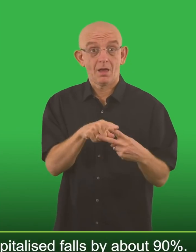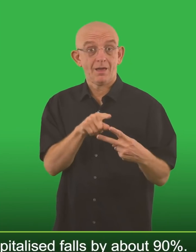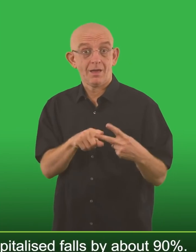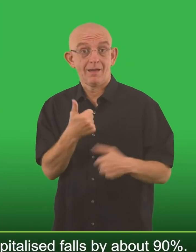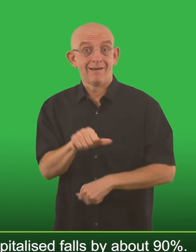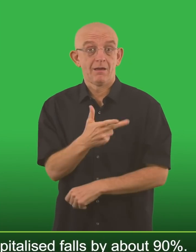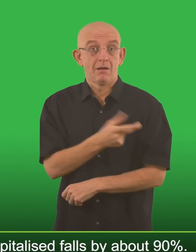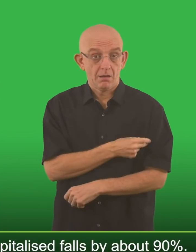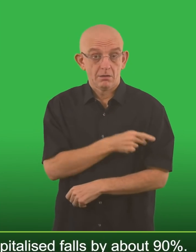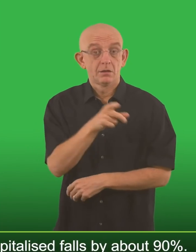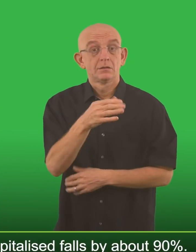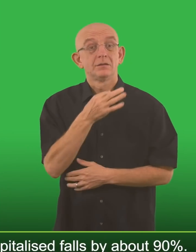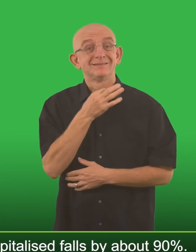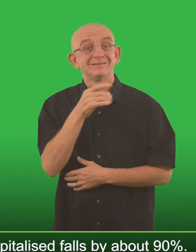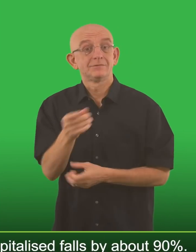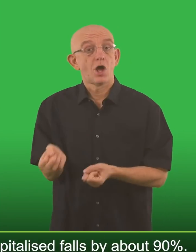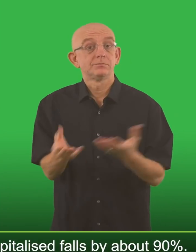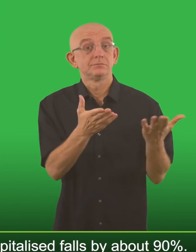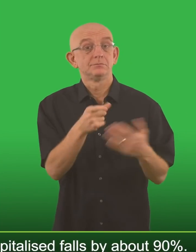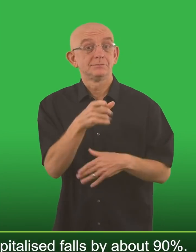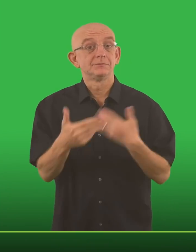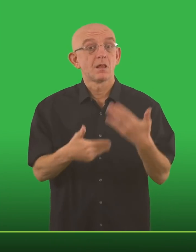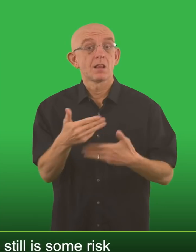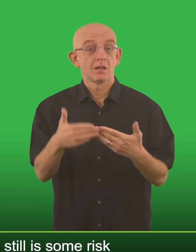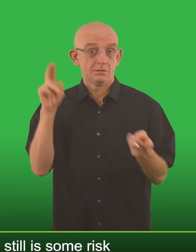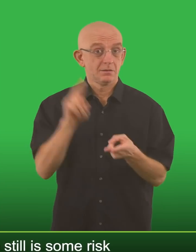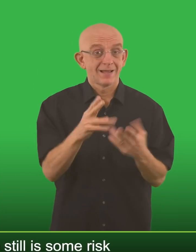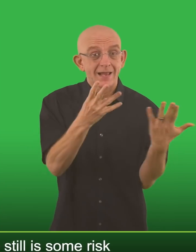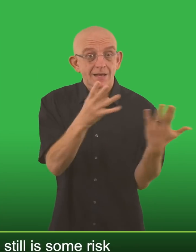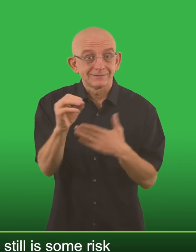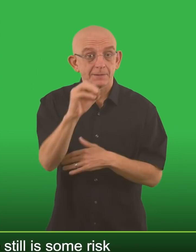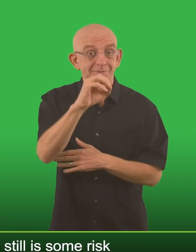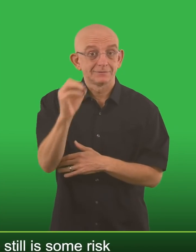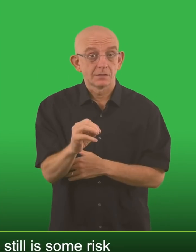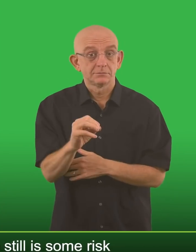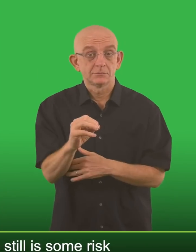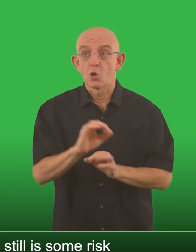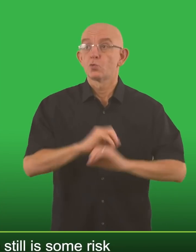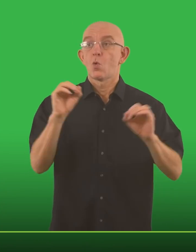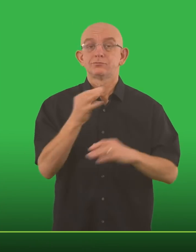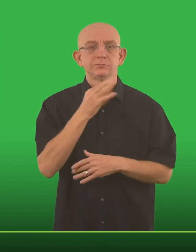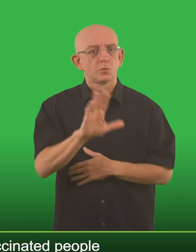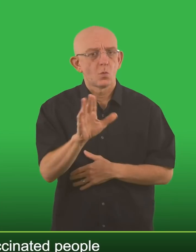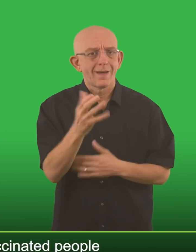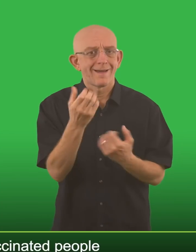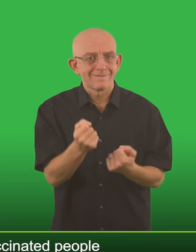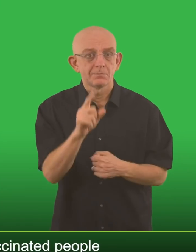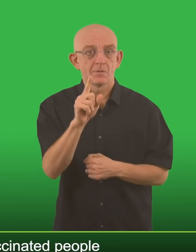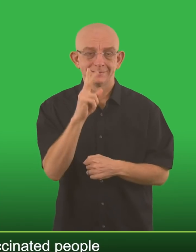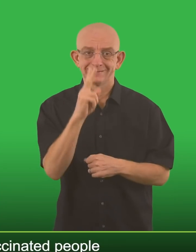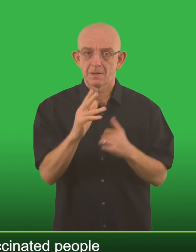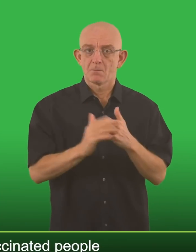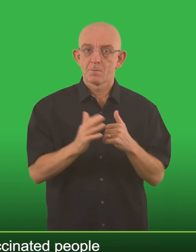when fully vaccinated, your risk of being hospitalised falls by about 90%. It doesn't disappear completely, there still is some risk. And we're seeing